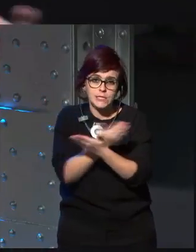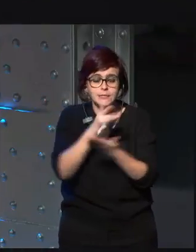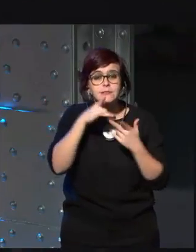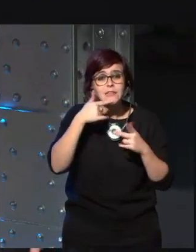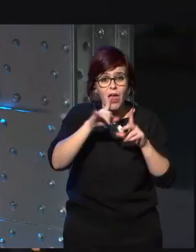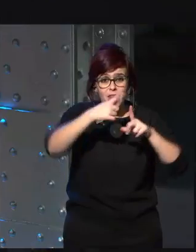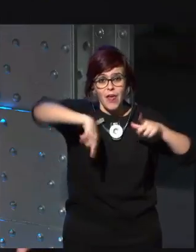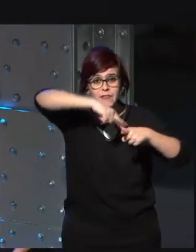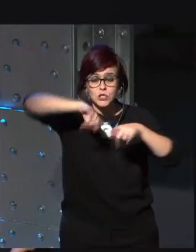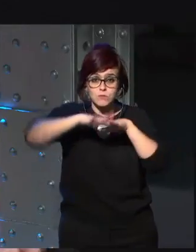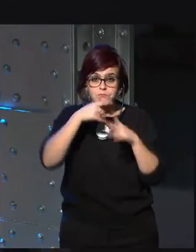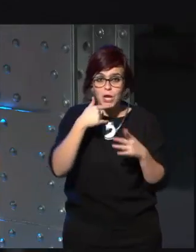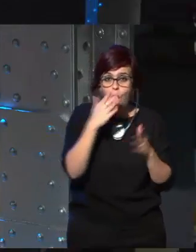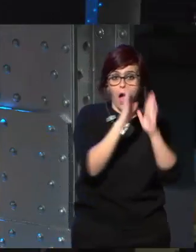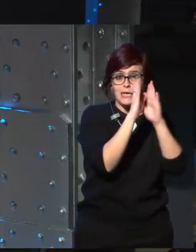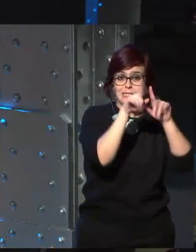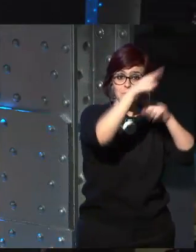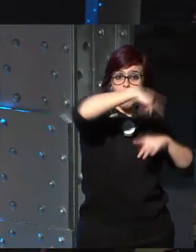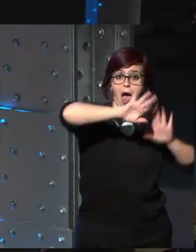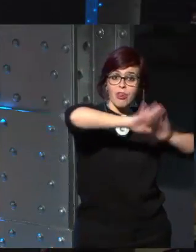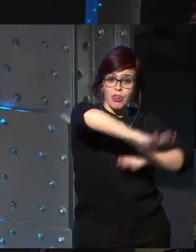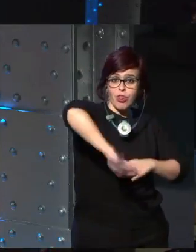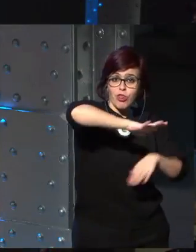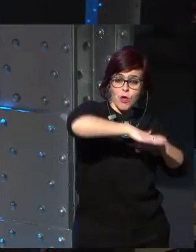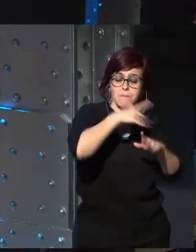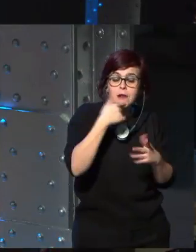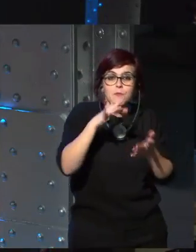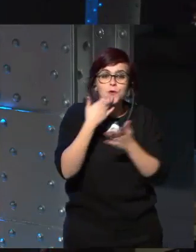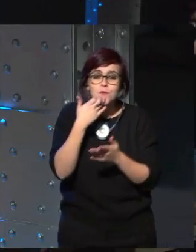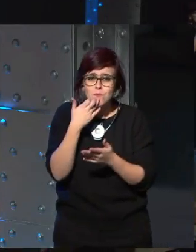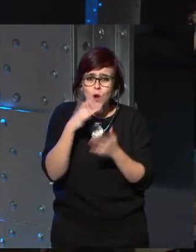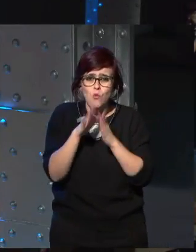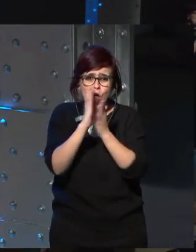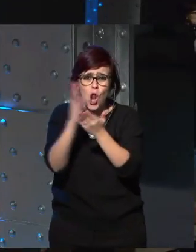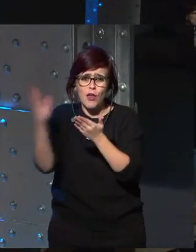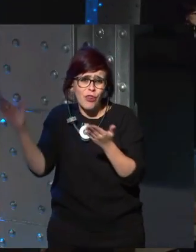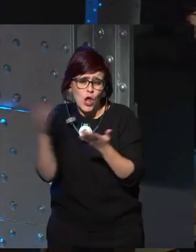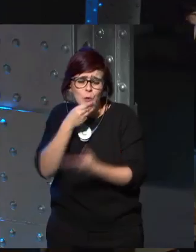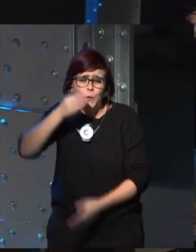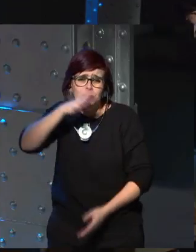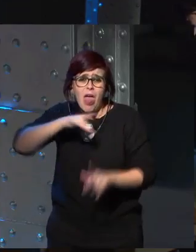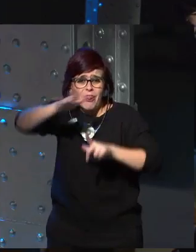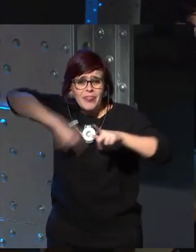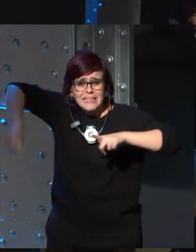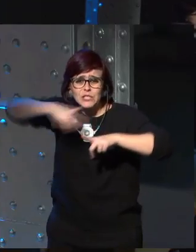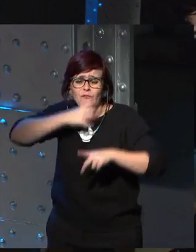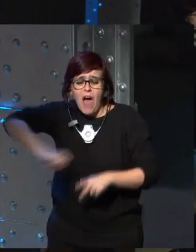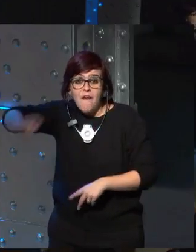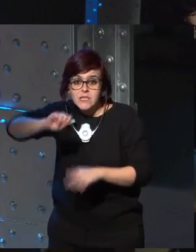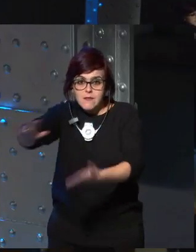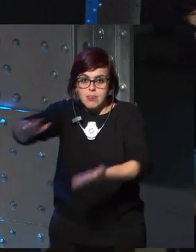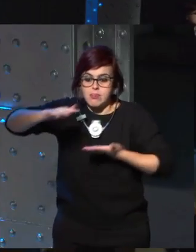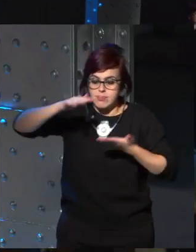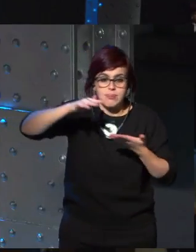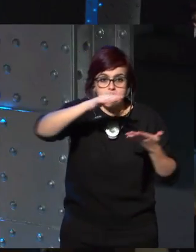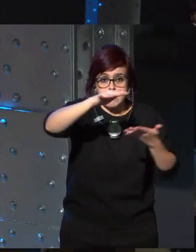collections from the label company because we don't have the capacity to respond to them. When somebody's got a wonderful collection of discs and we don't know